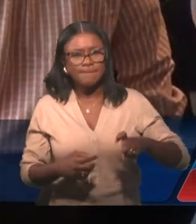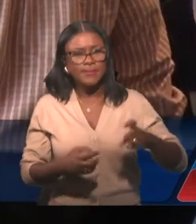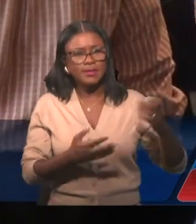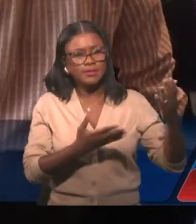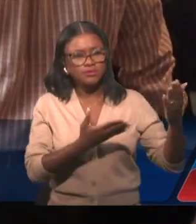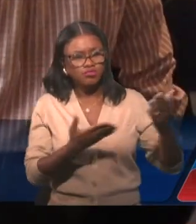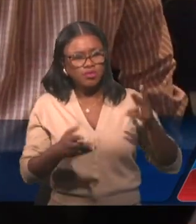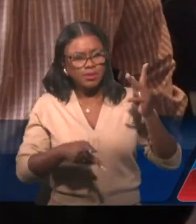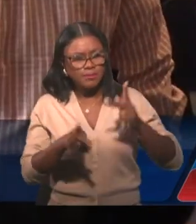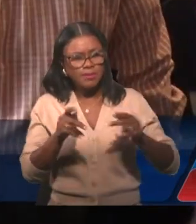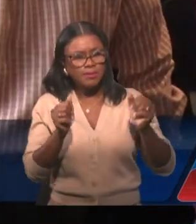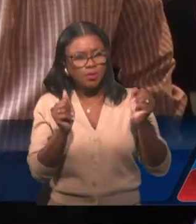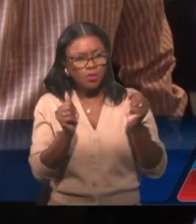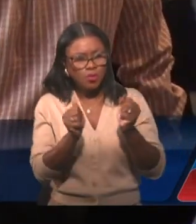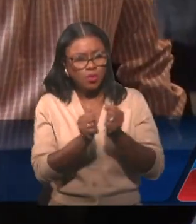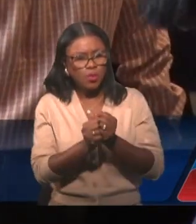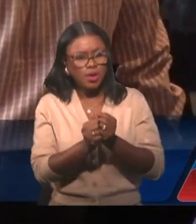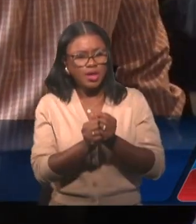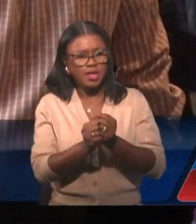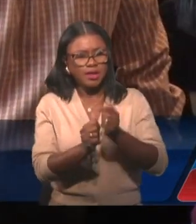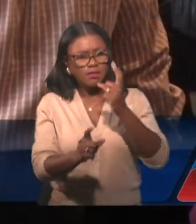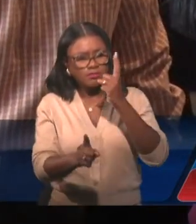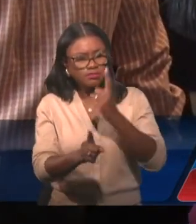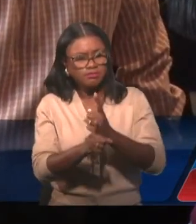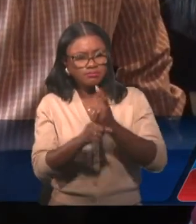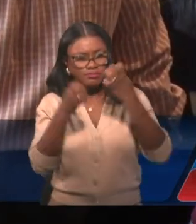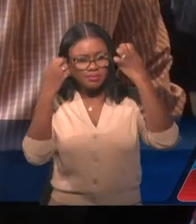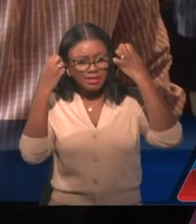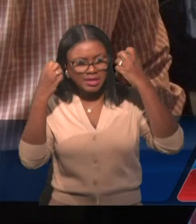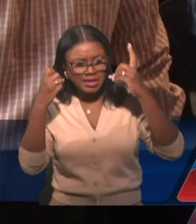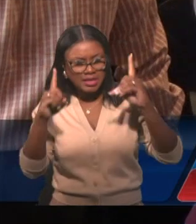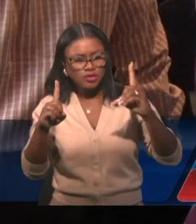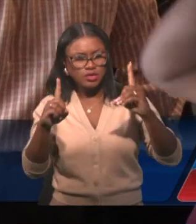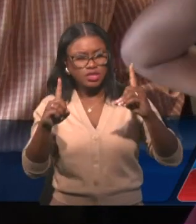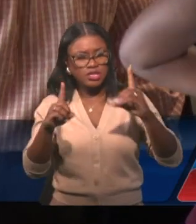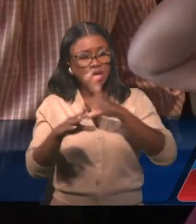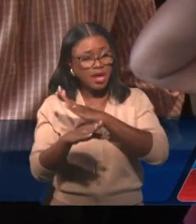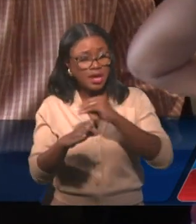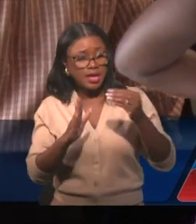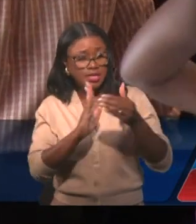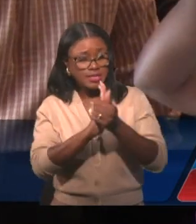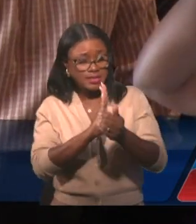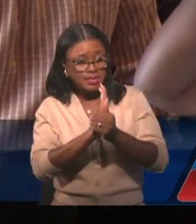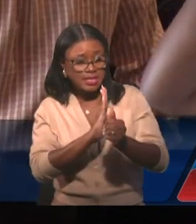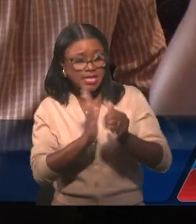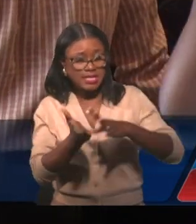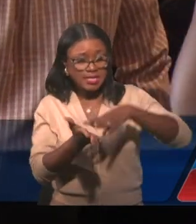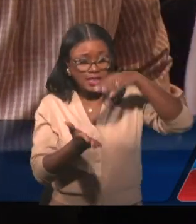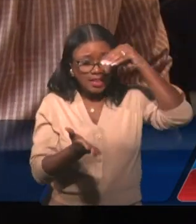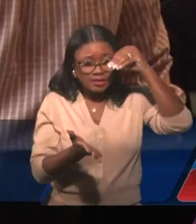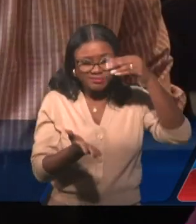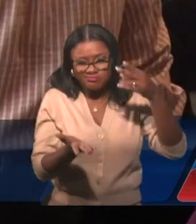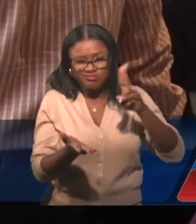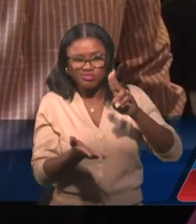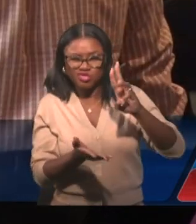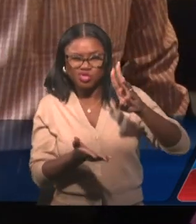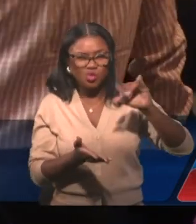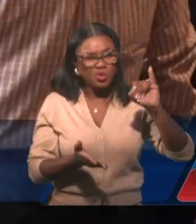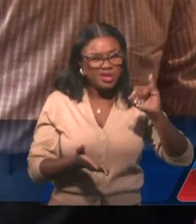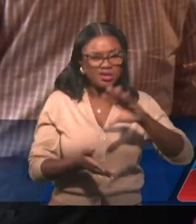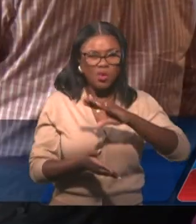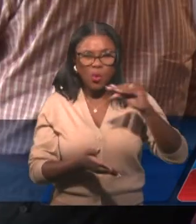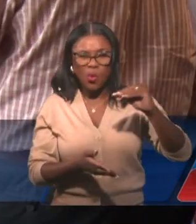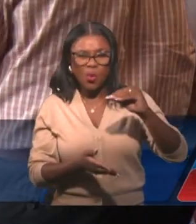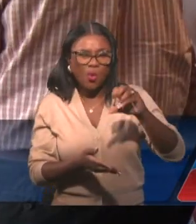people with the requisite education and skills that they have learned in UE, for example, or other